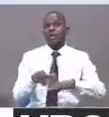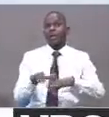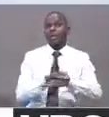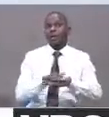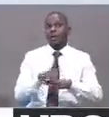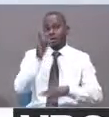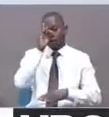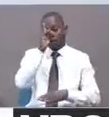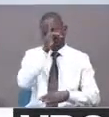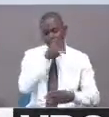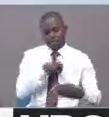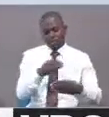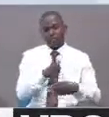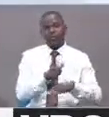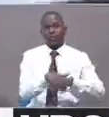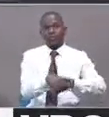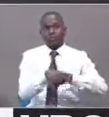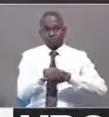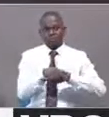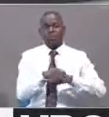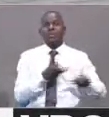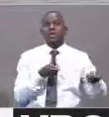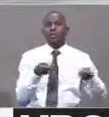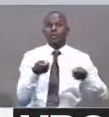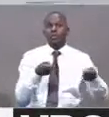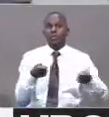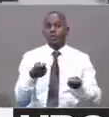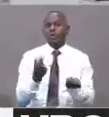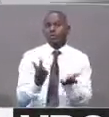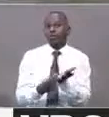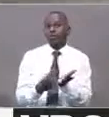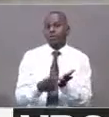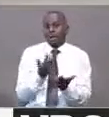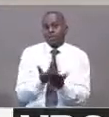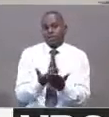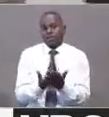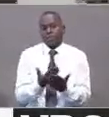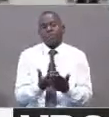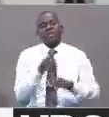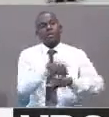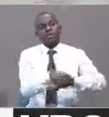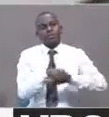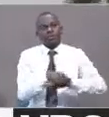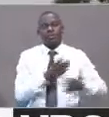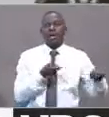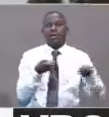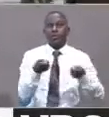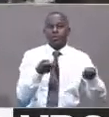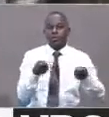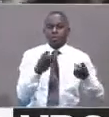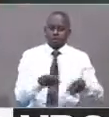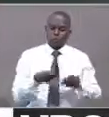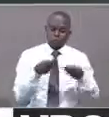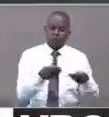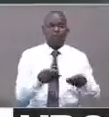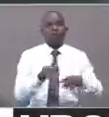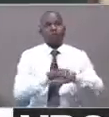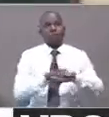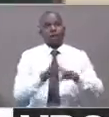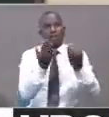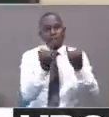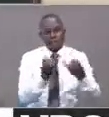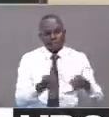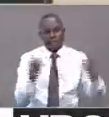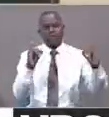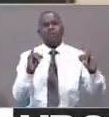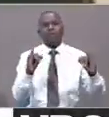a kingdom within the British protectorate of Uganda, kept on demanding the British colonialists to give Buganda independence as